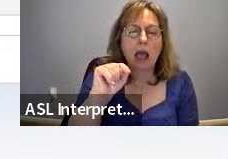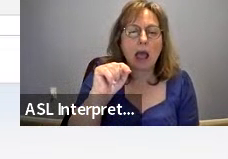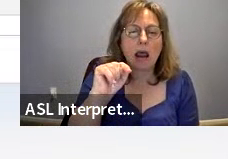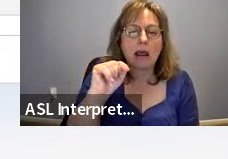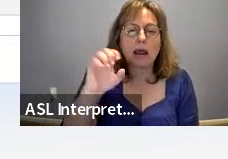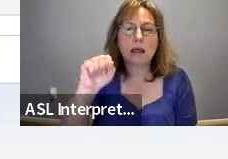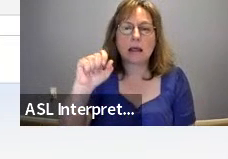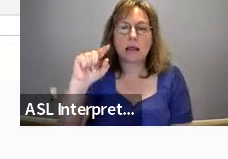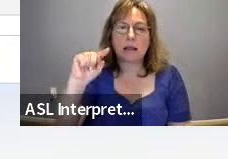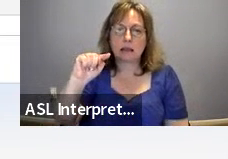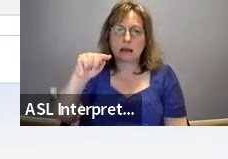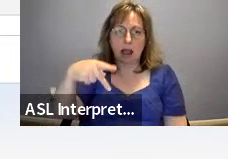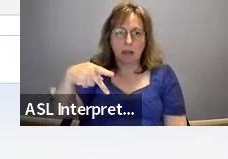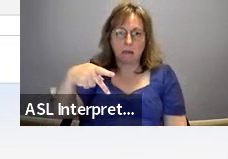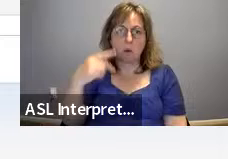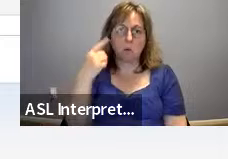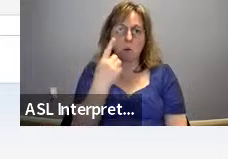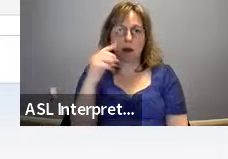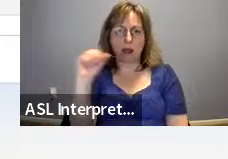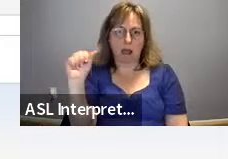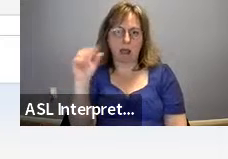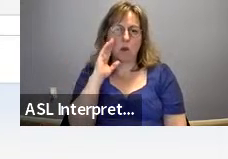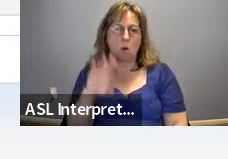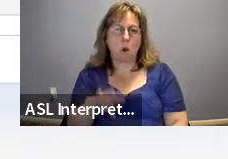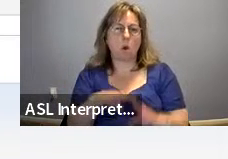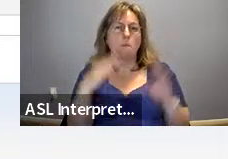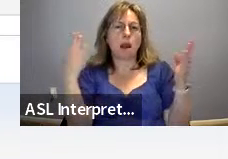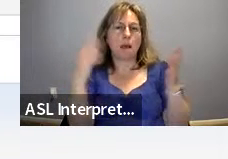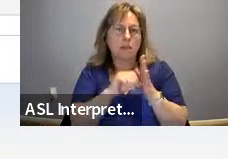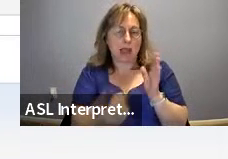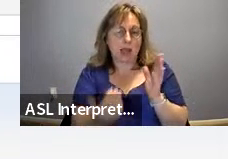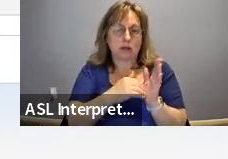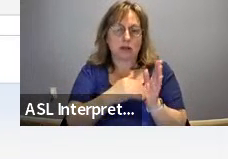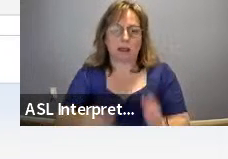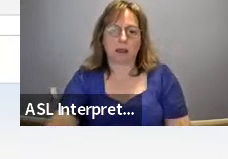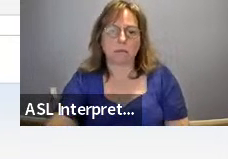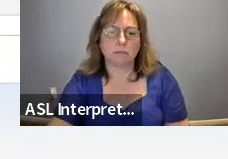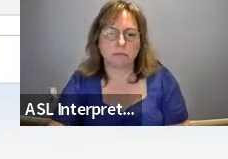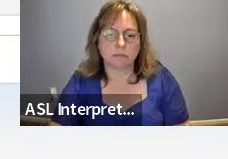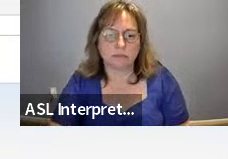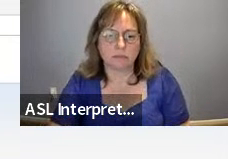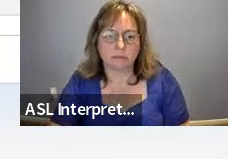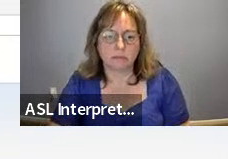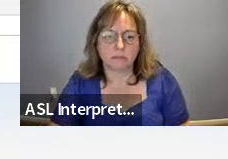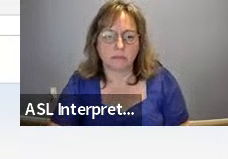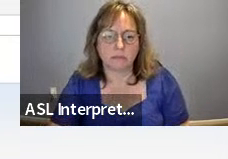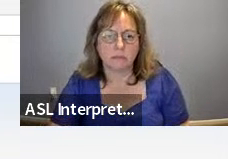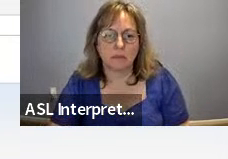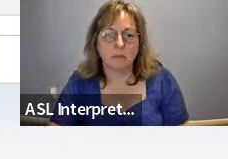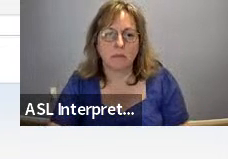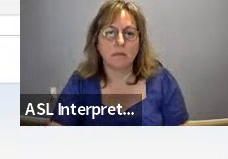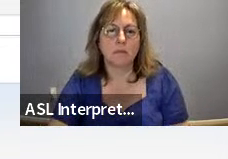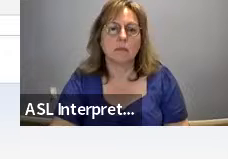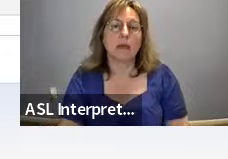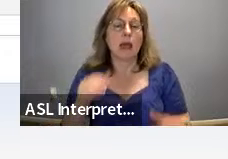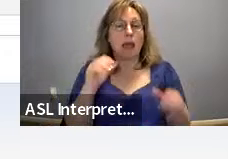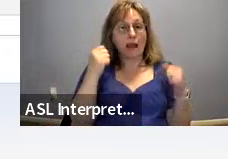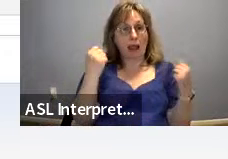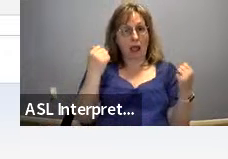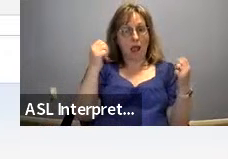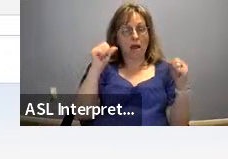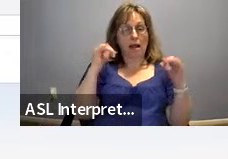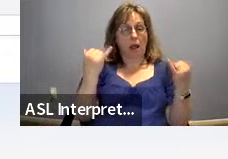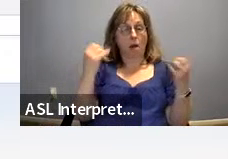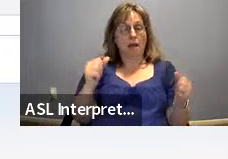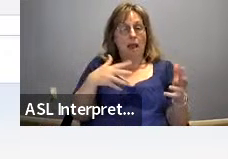That'll open up that page again. And that's when I can go ahead and update my race and ethnicity